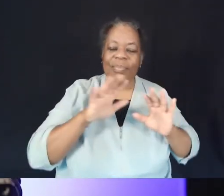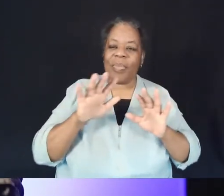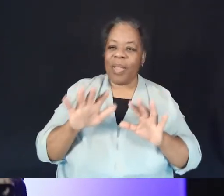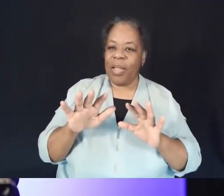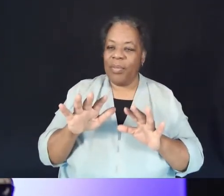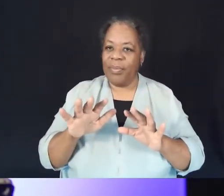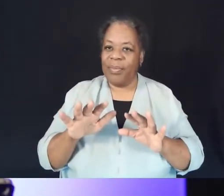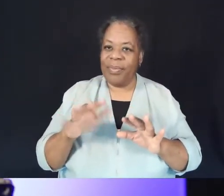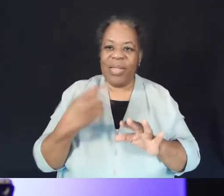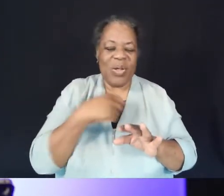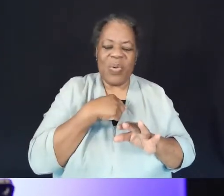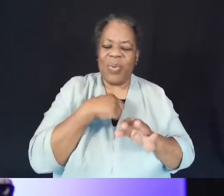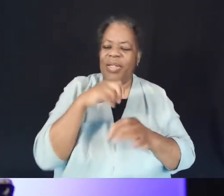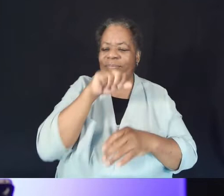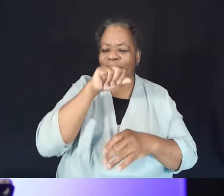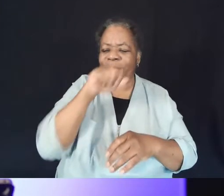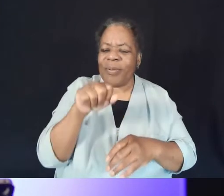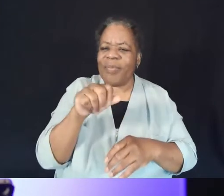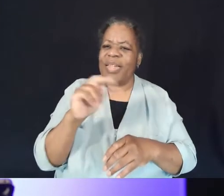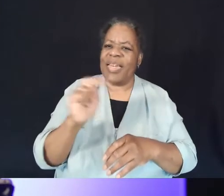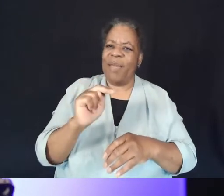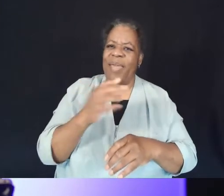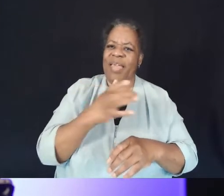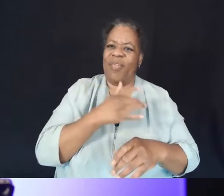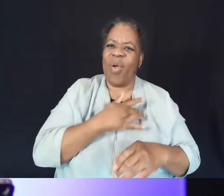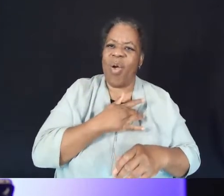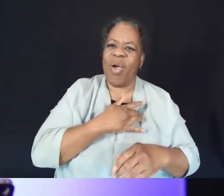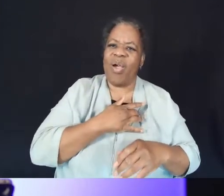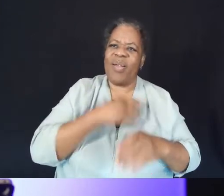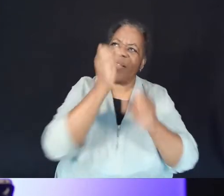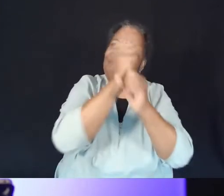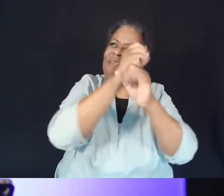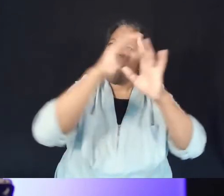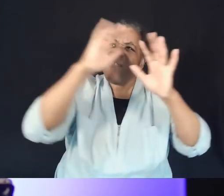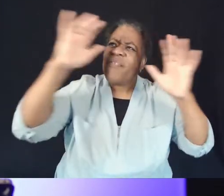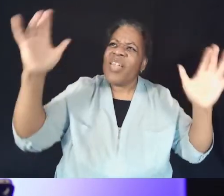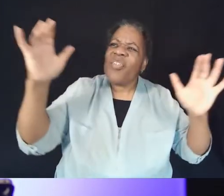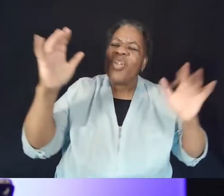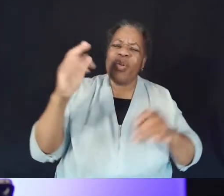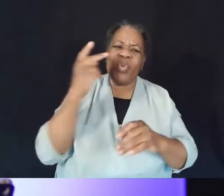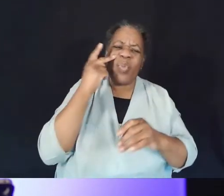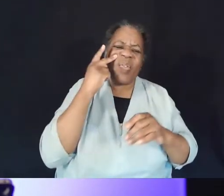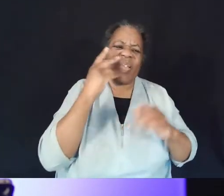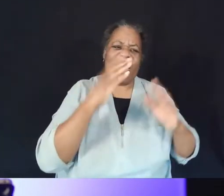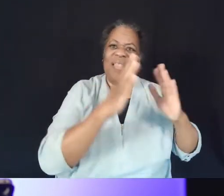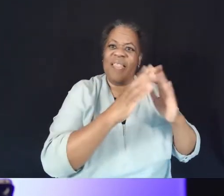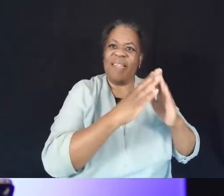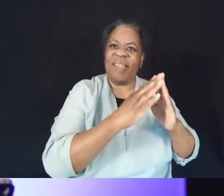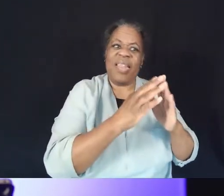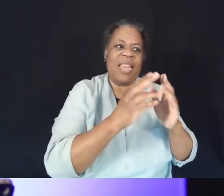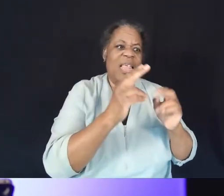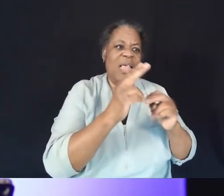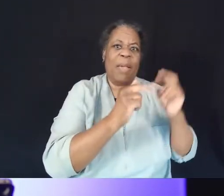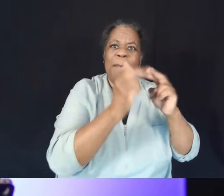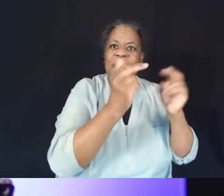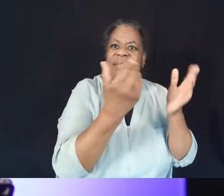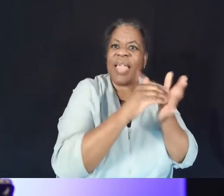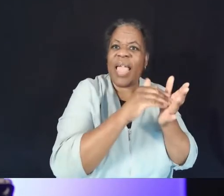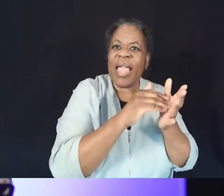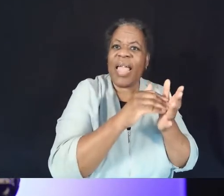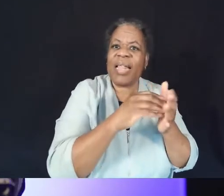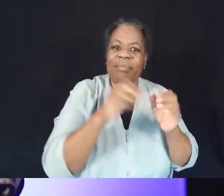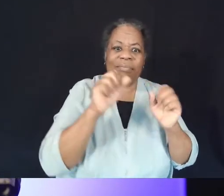love Nehemiah's heart and his dream to see his ancestor's city rebuilt. So you can really appreciate the story.